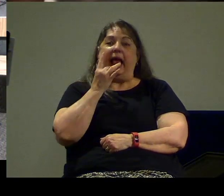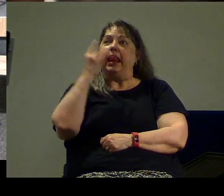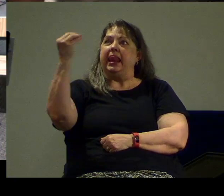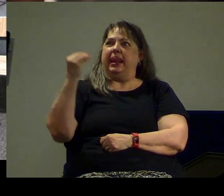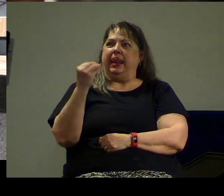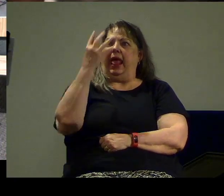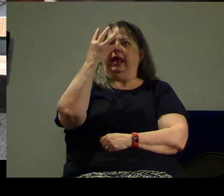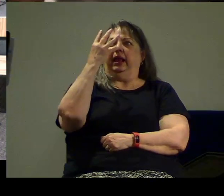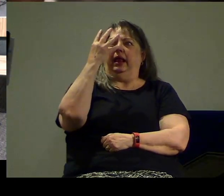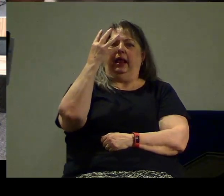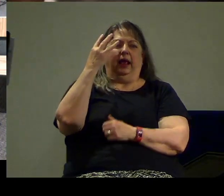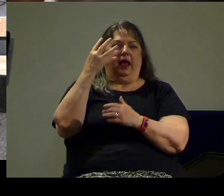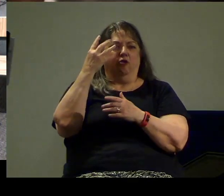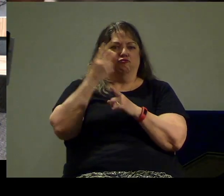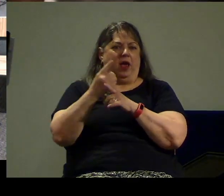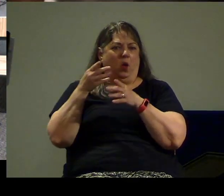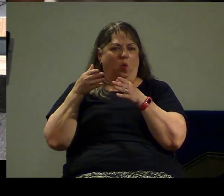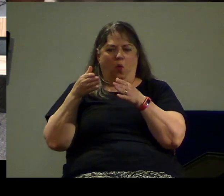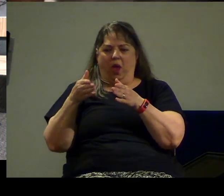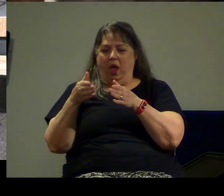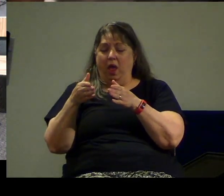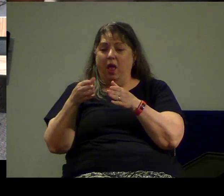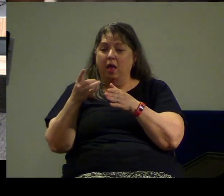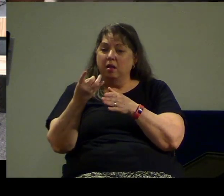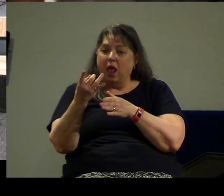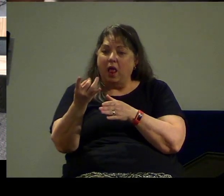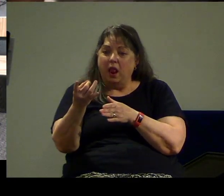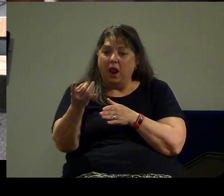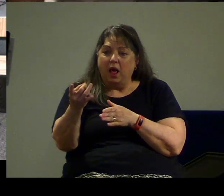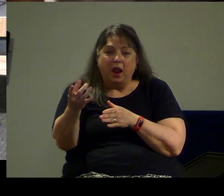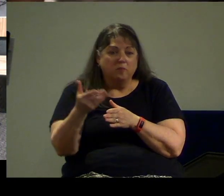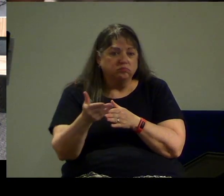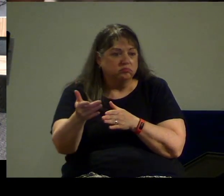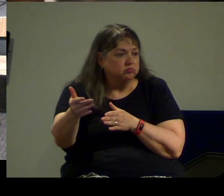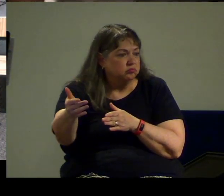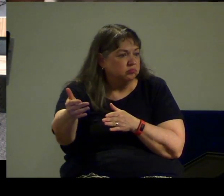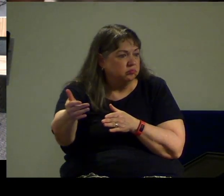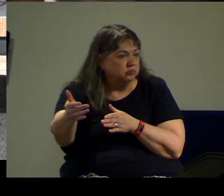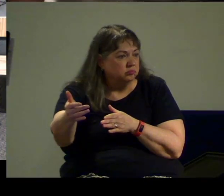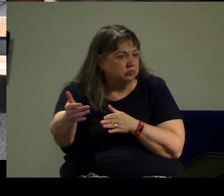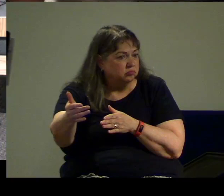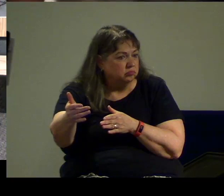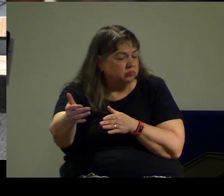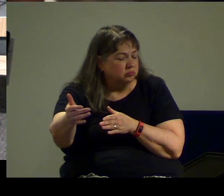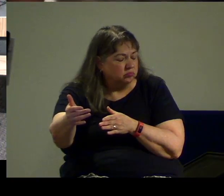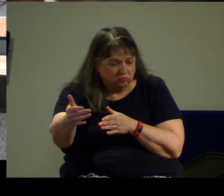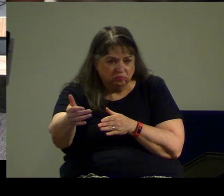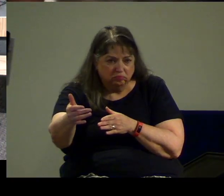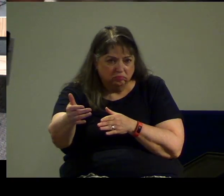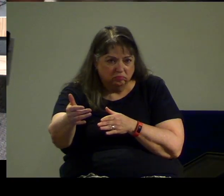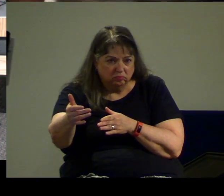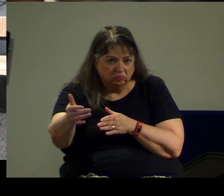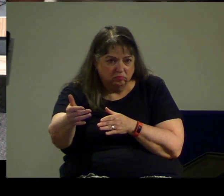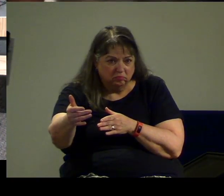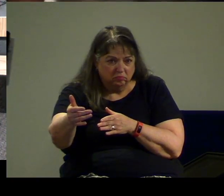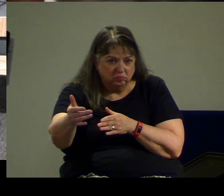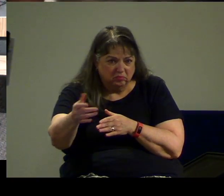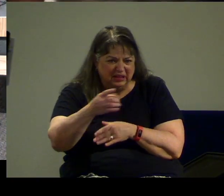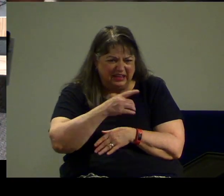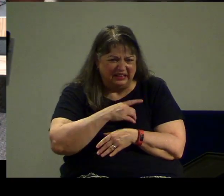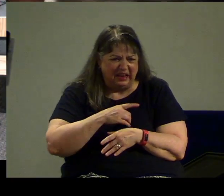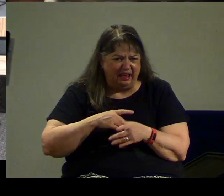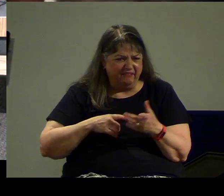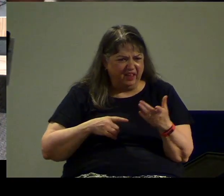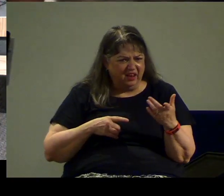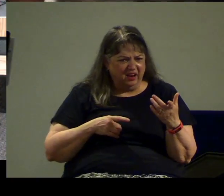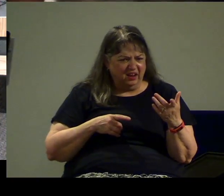And so David had a heart of praise and worship. So what do we need? What do we need to take